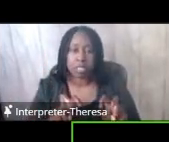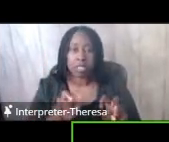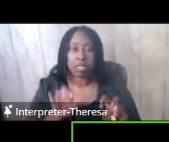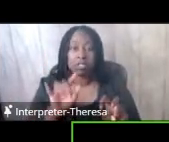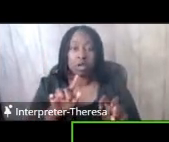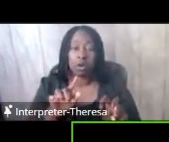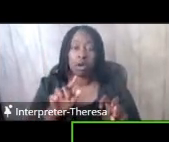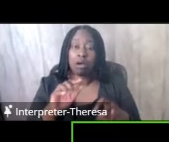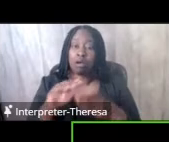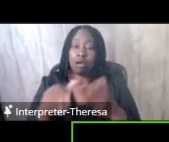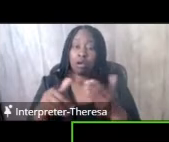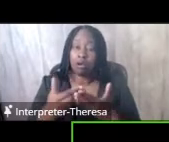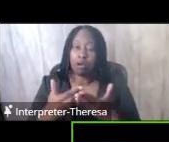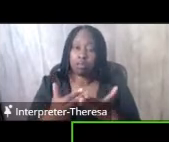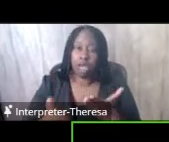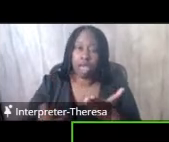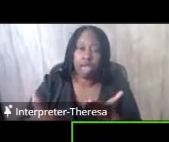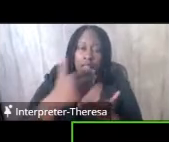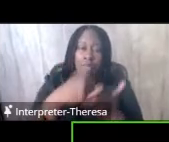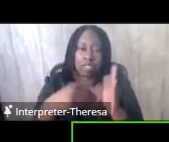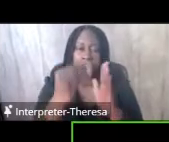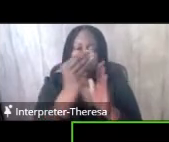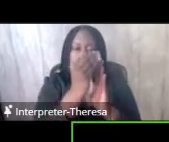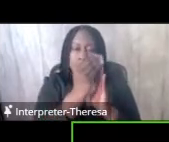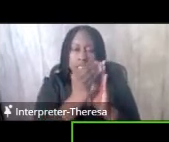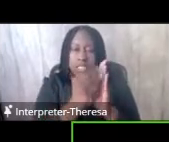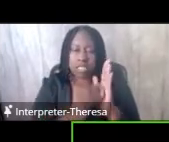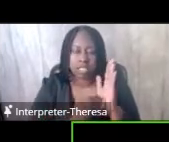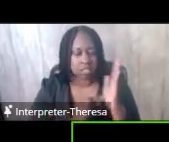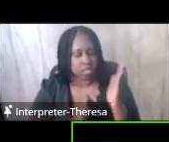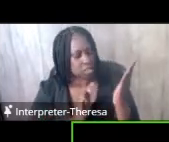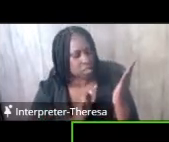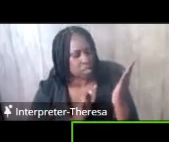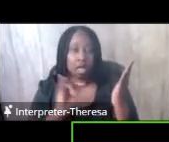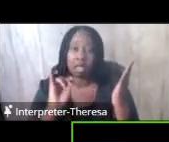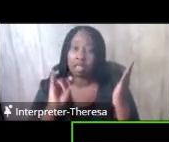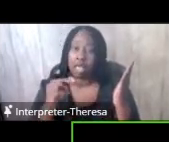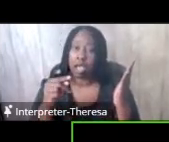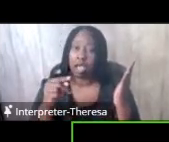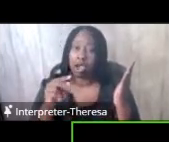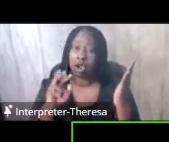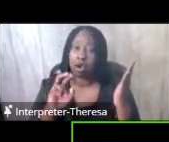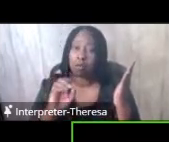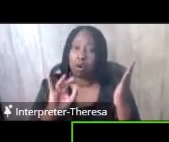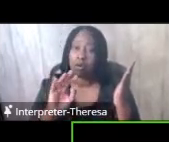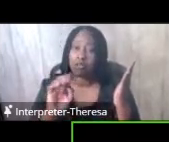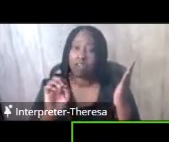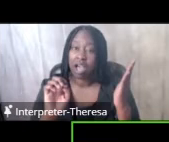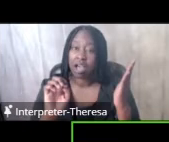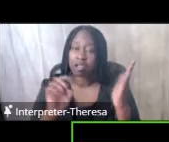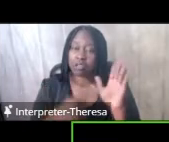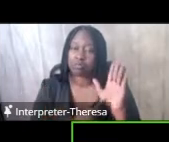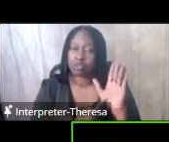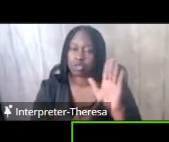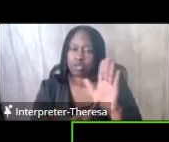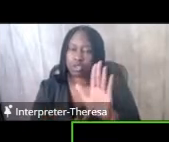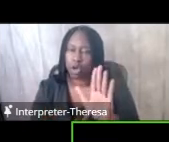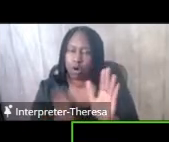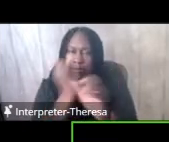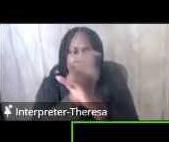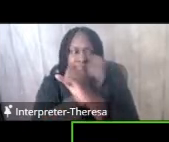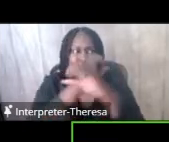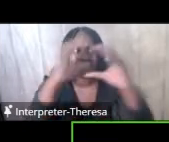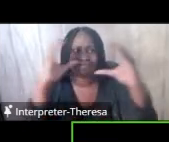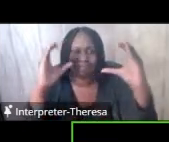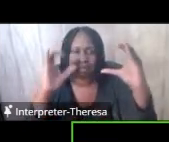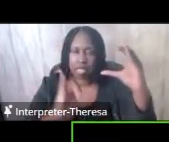collection show the picture of this kind of user across the Commonwealth? And you're going to have the chance to identify if you think any voices